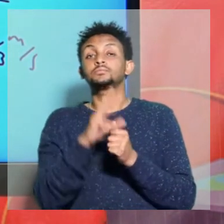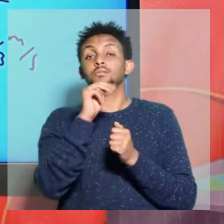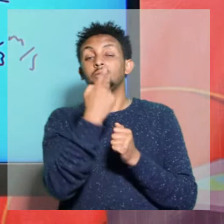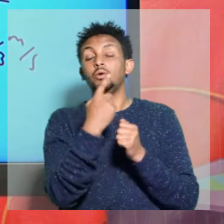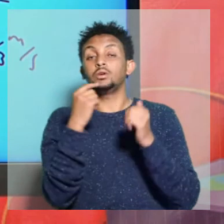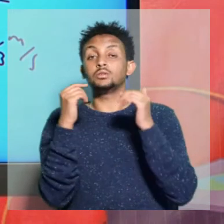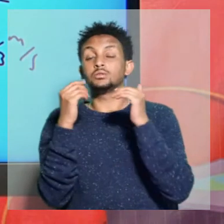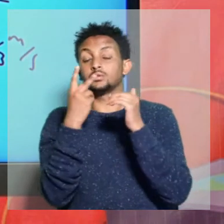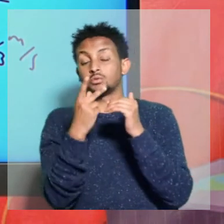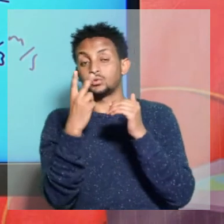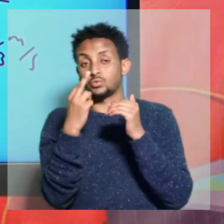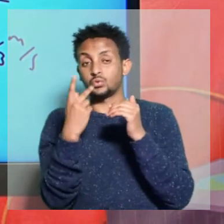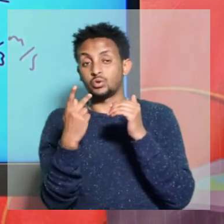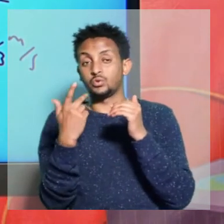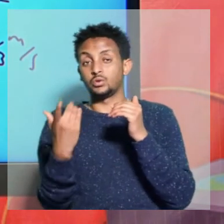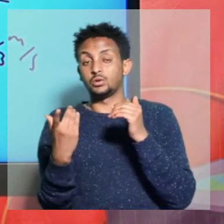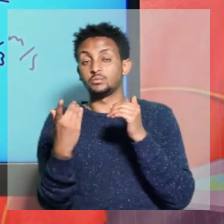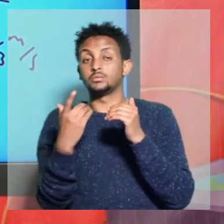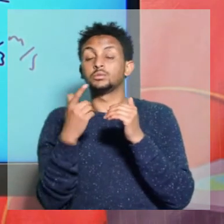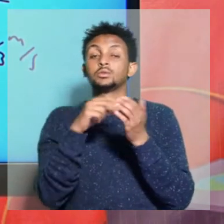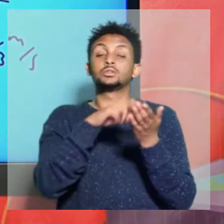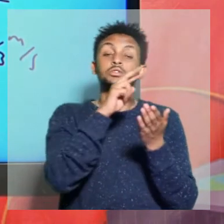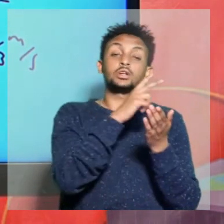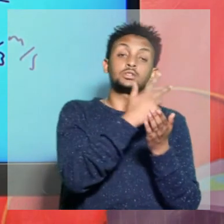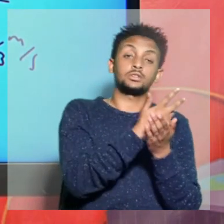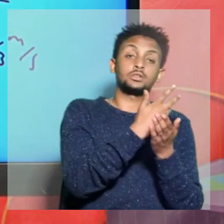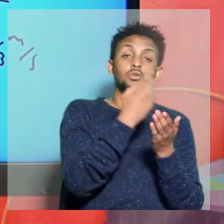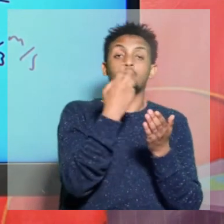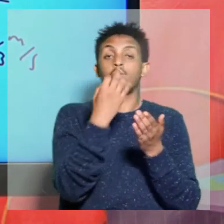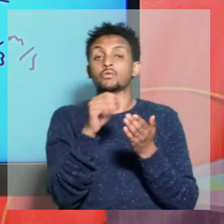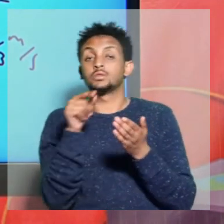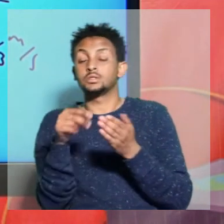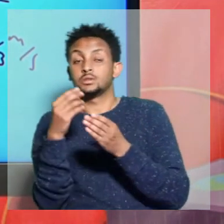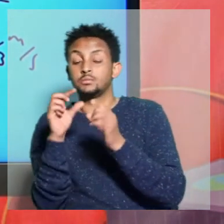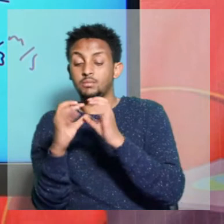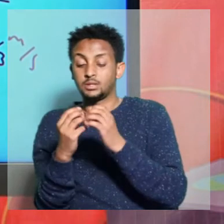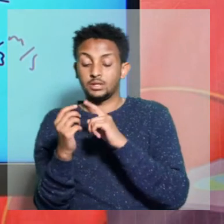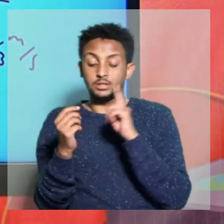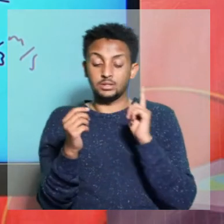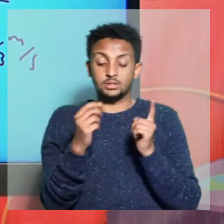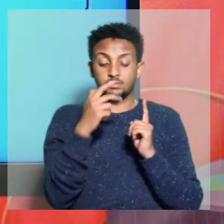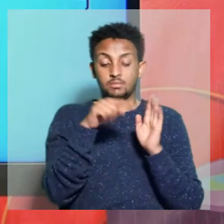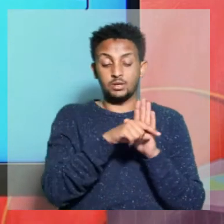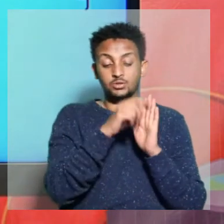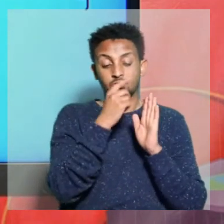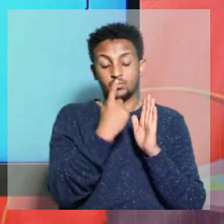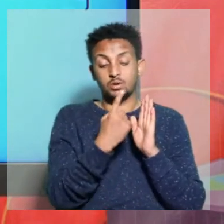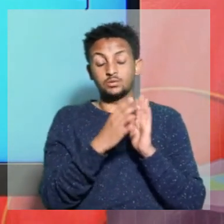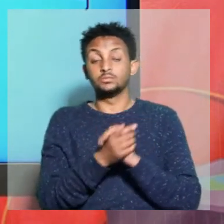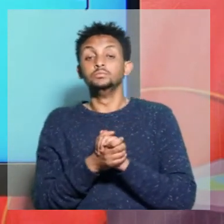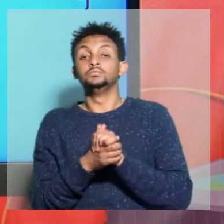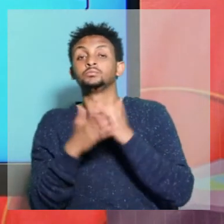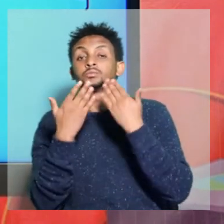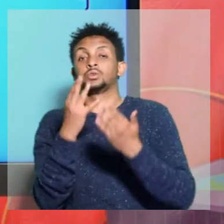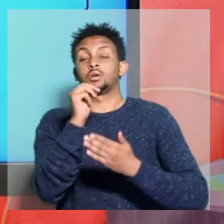m1 is 2 kilogram, m2 is 4 kilogram. The initial velocity is 3 of this particle, and this one is -1.